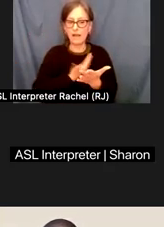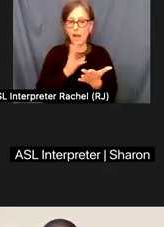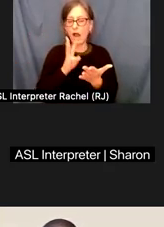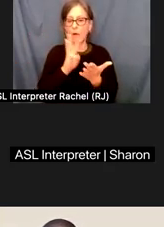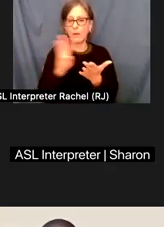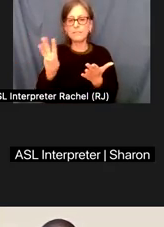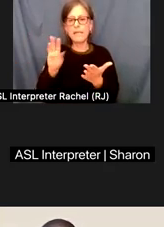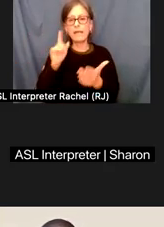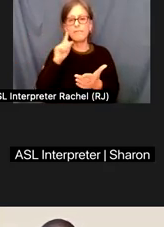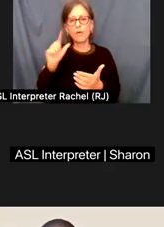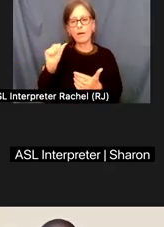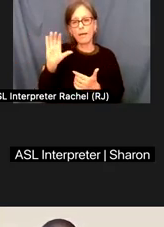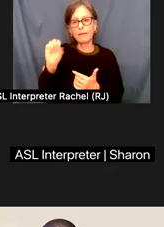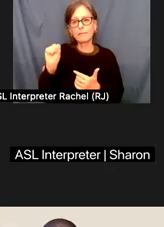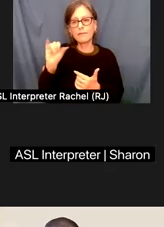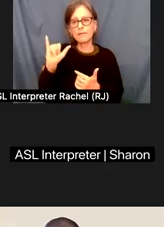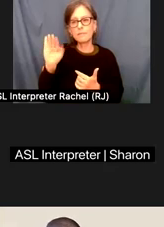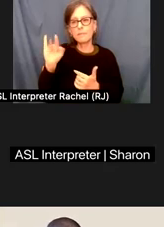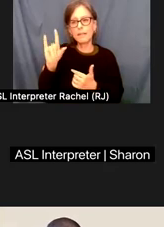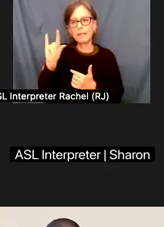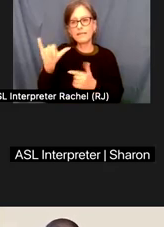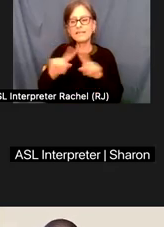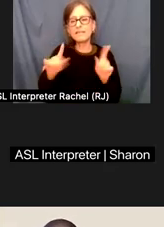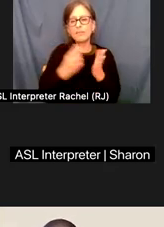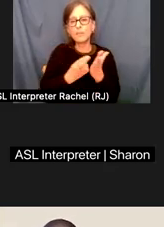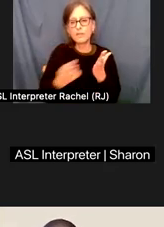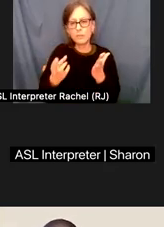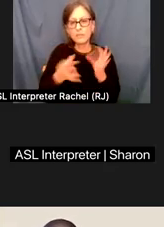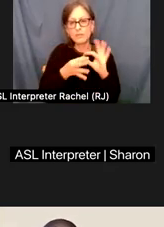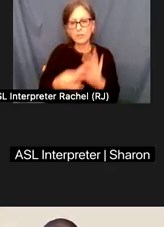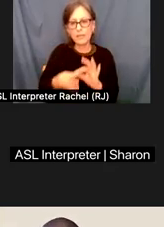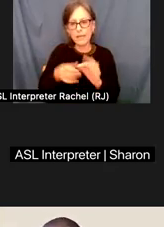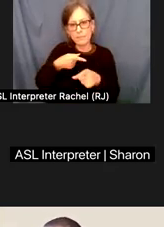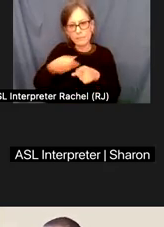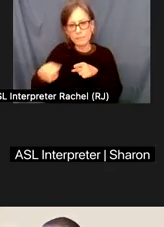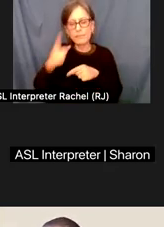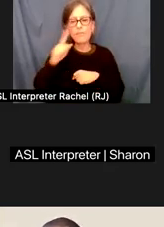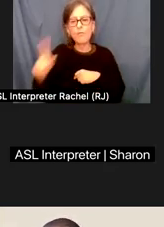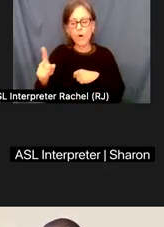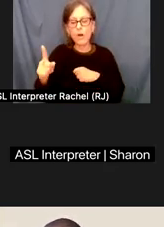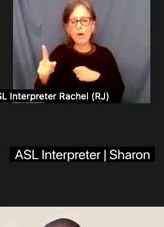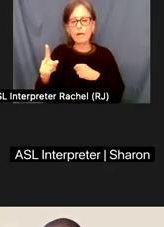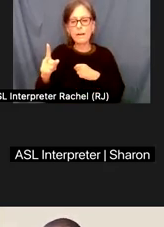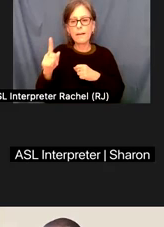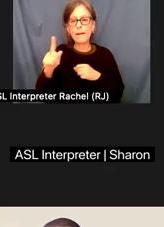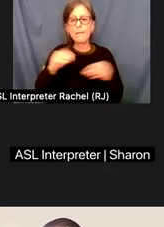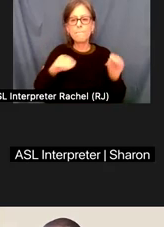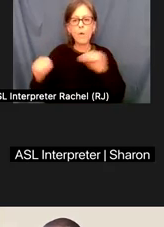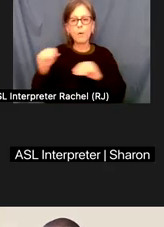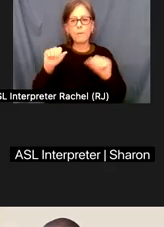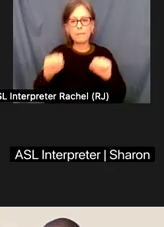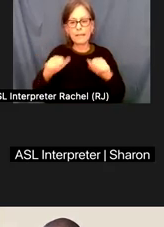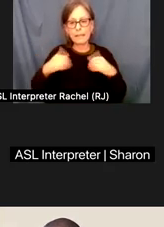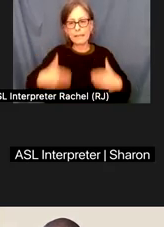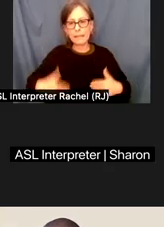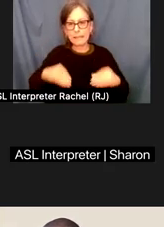earthquakecountry.org/accessibility with links to various resources that we have, largely for mobility disabilities,